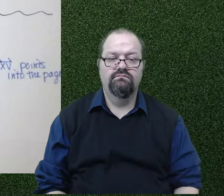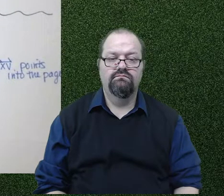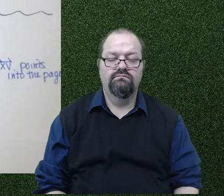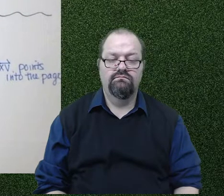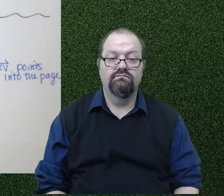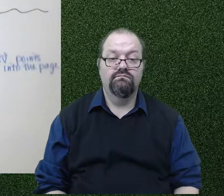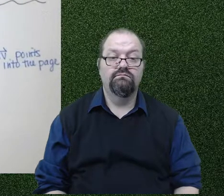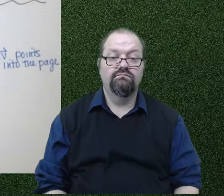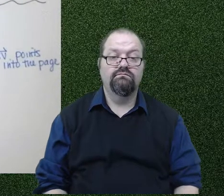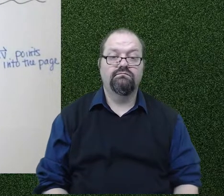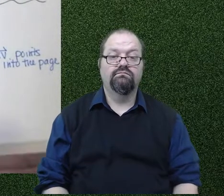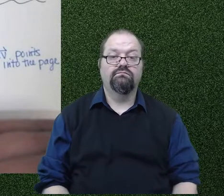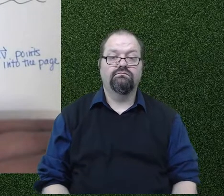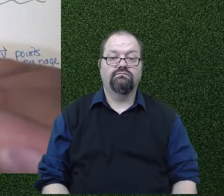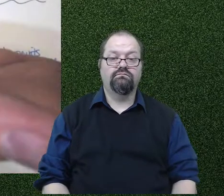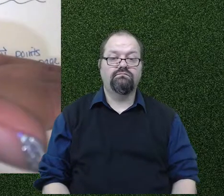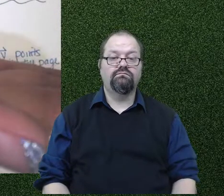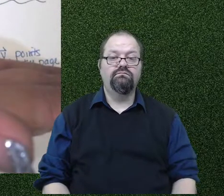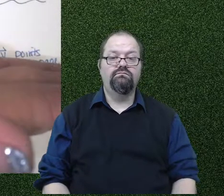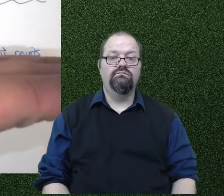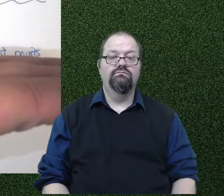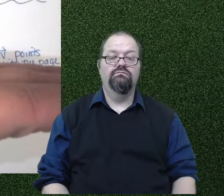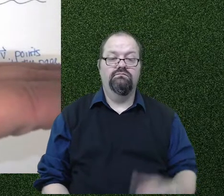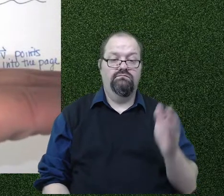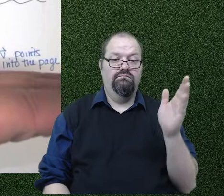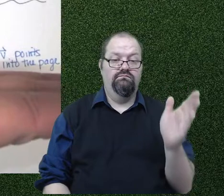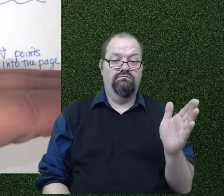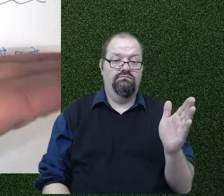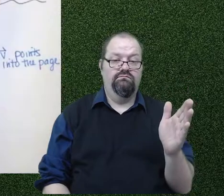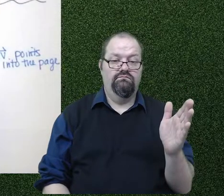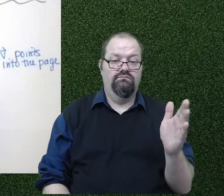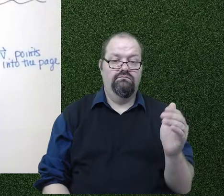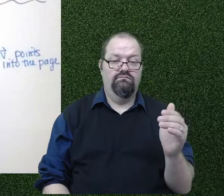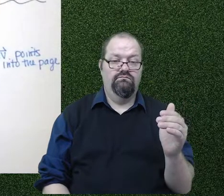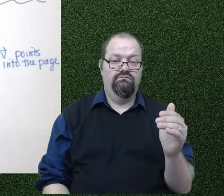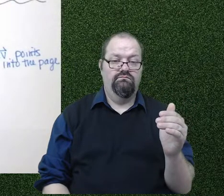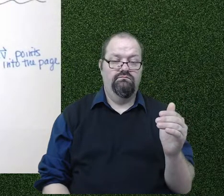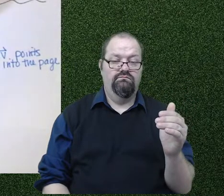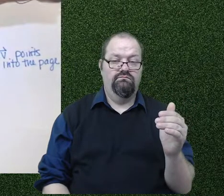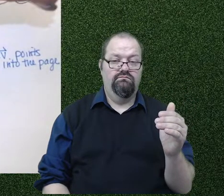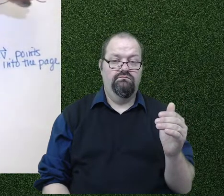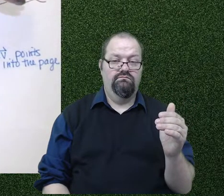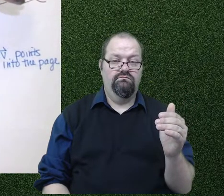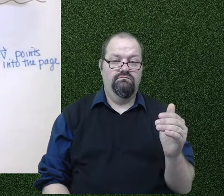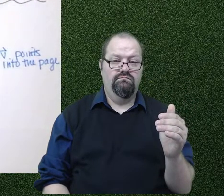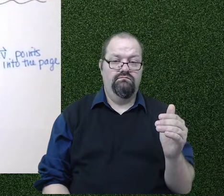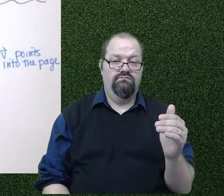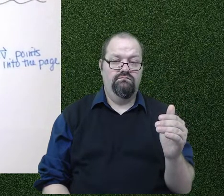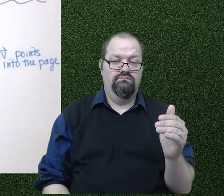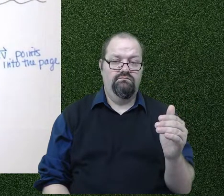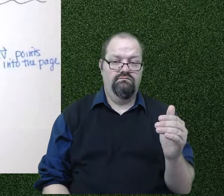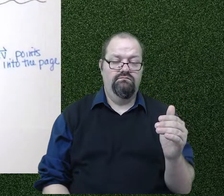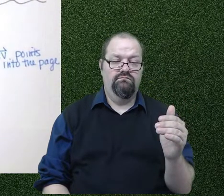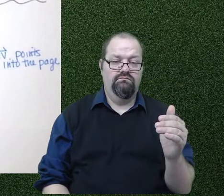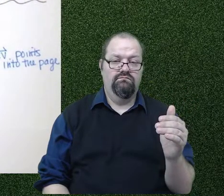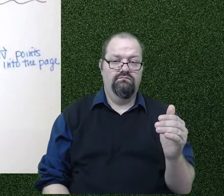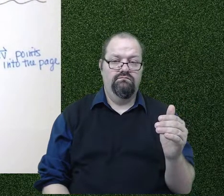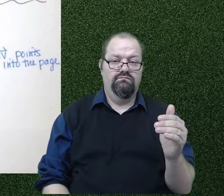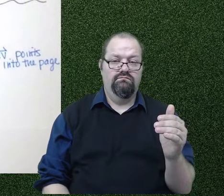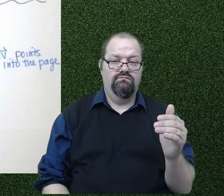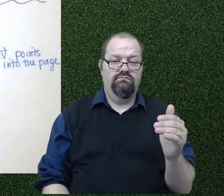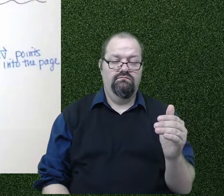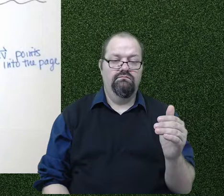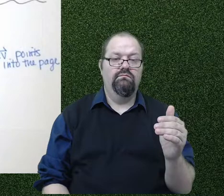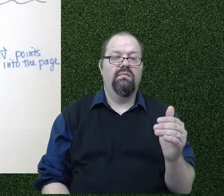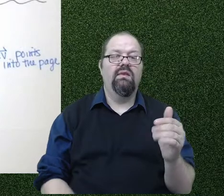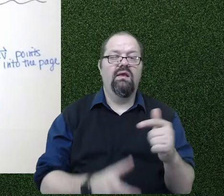I point my fingers in the direction of v, curl them toward u. I go this way and then this way, and then my